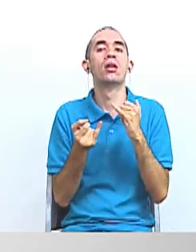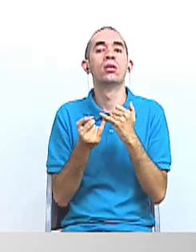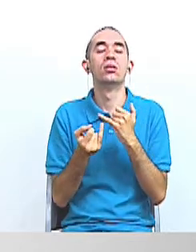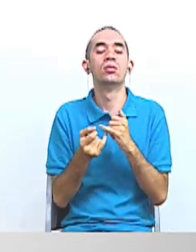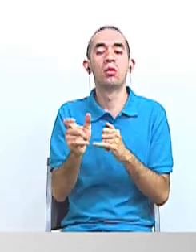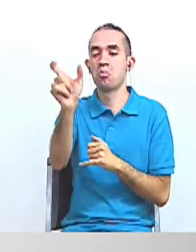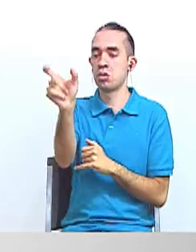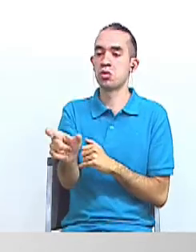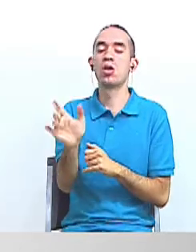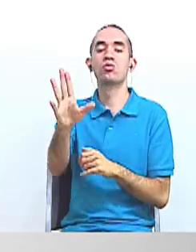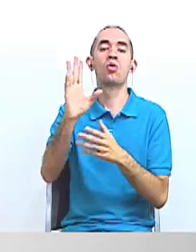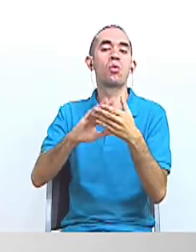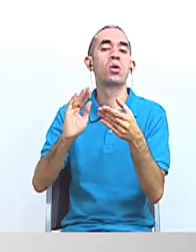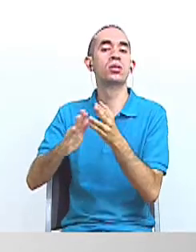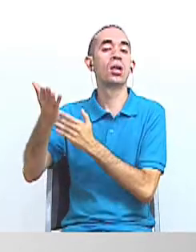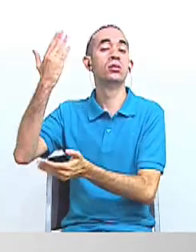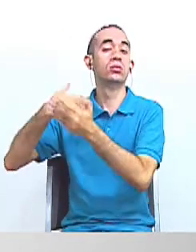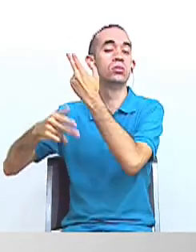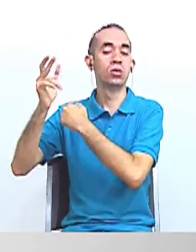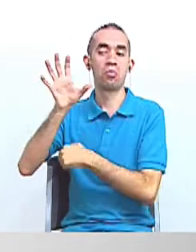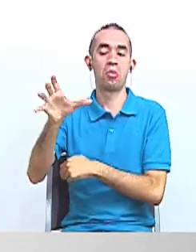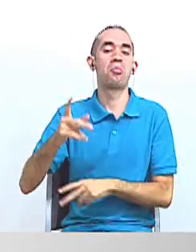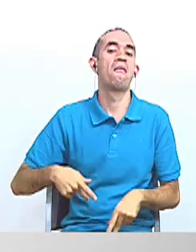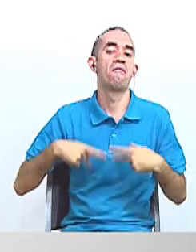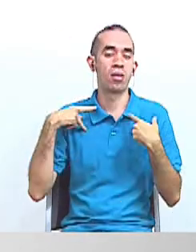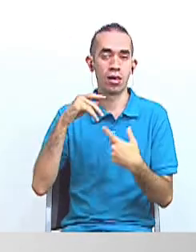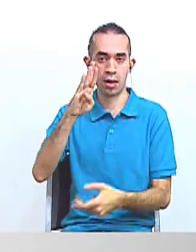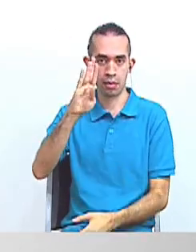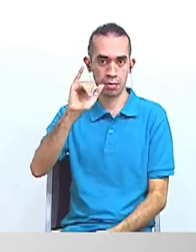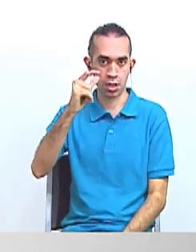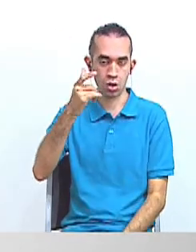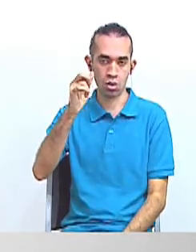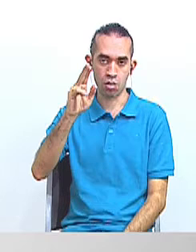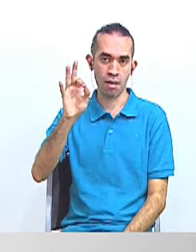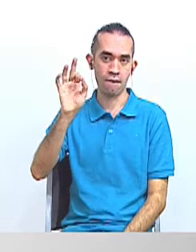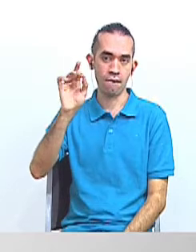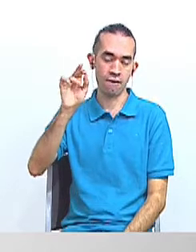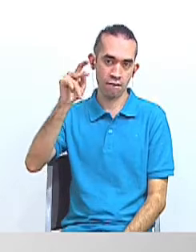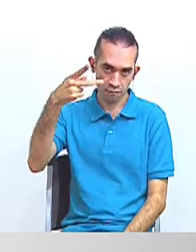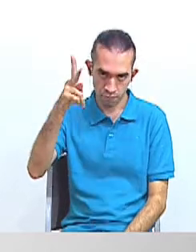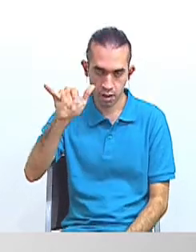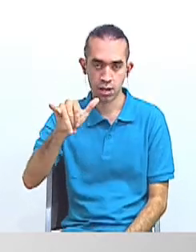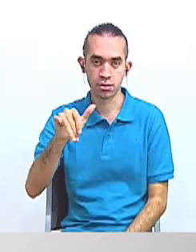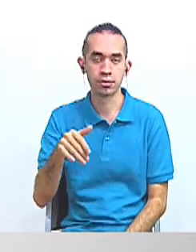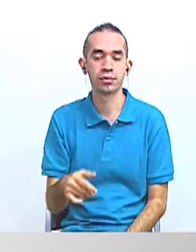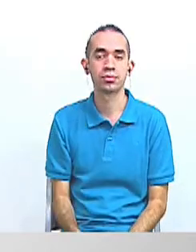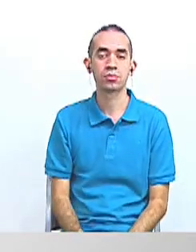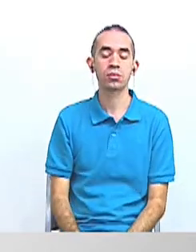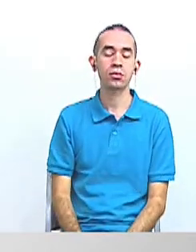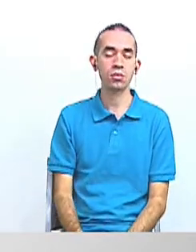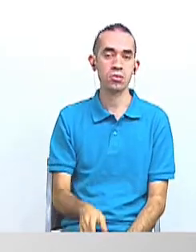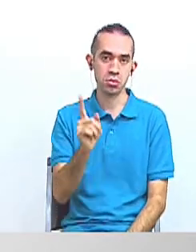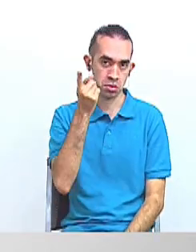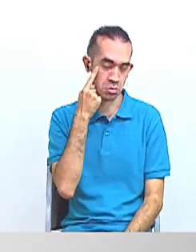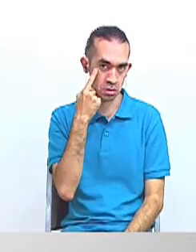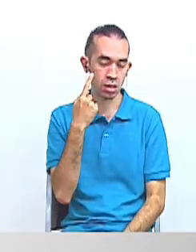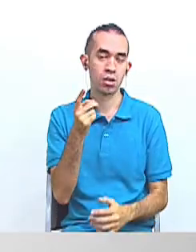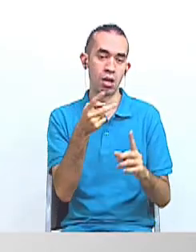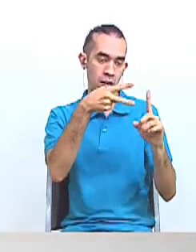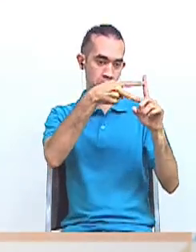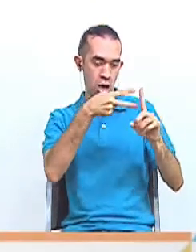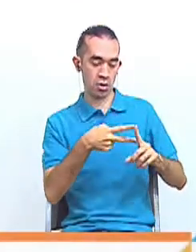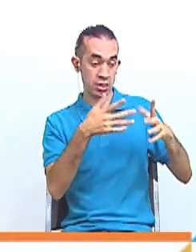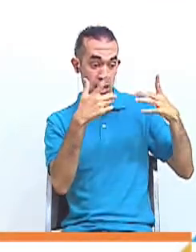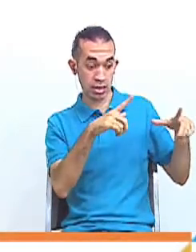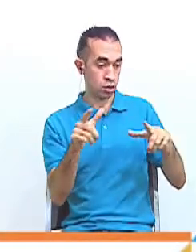a person, okay? So before we get into reading, it is always important to have the vocabulary